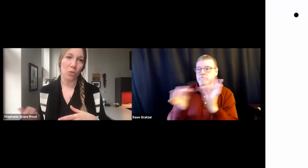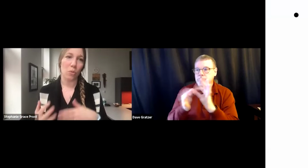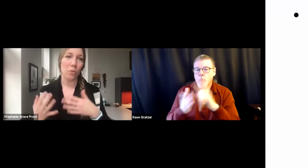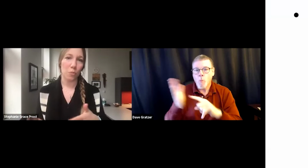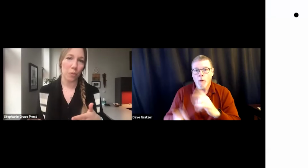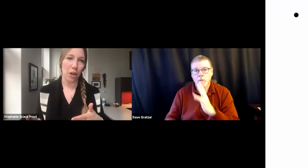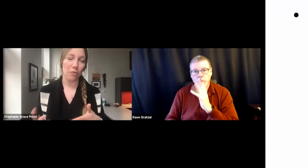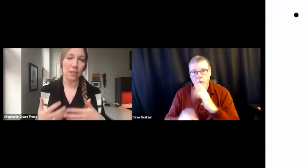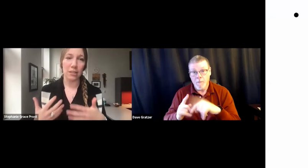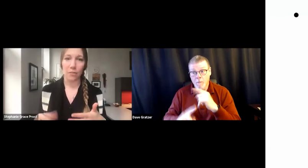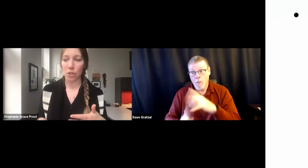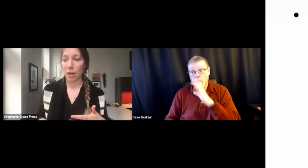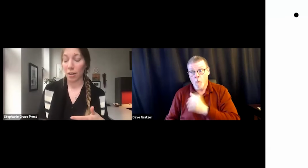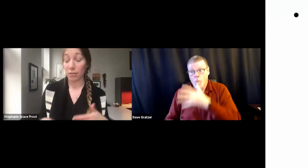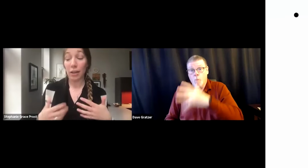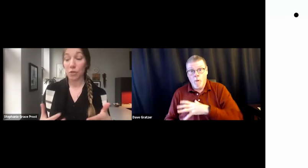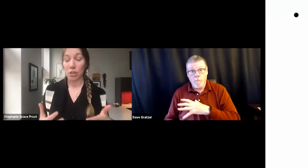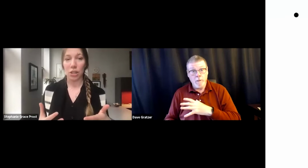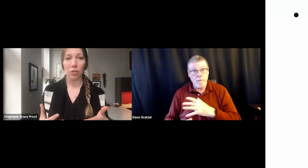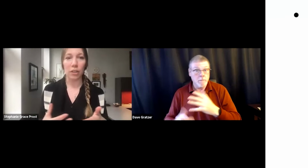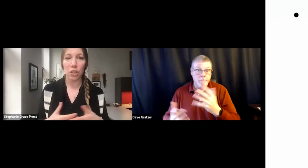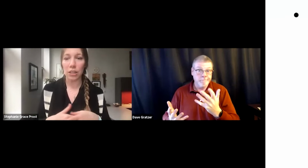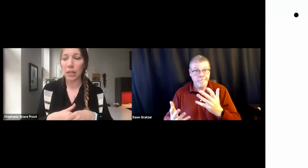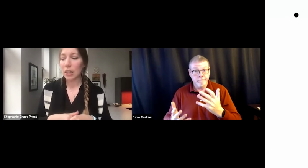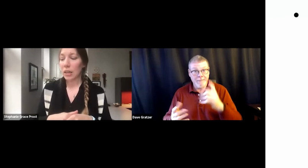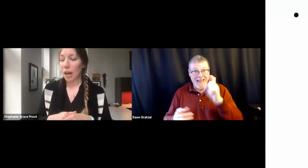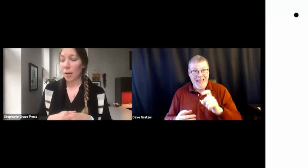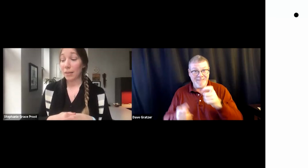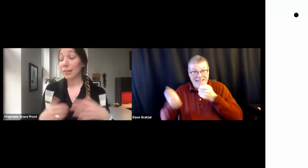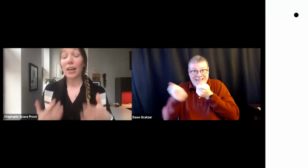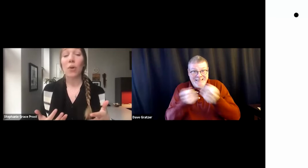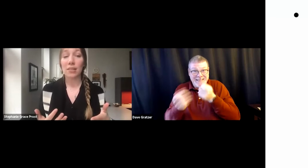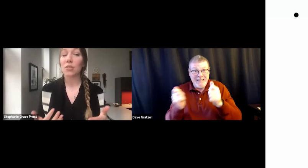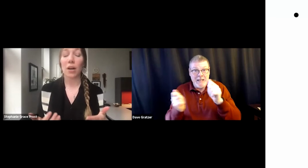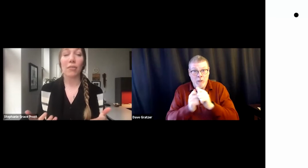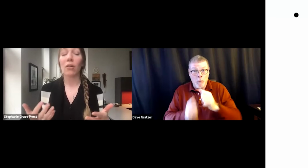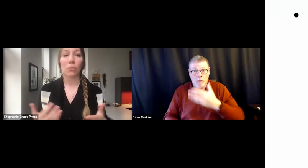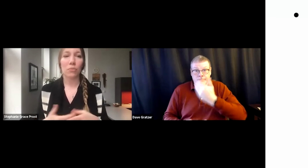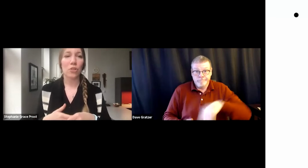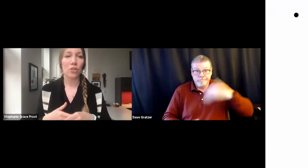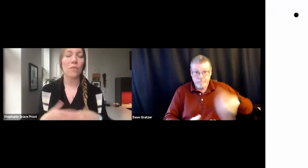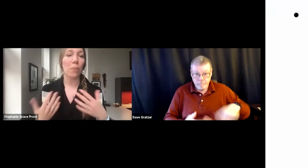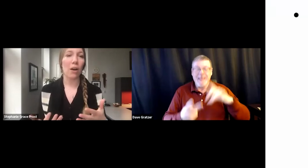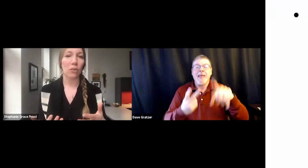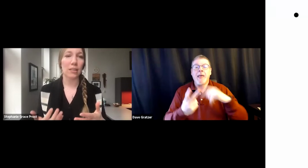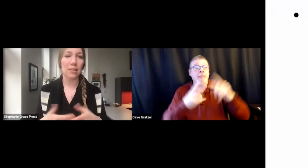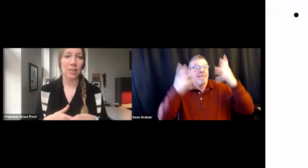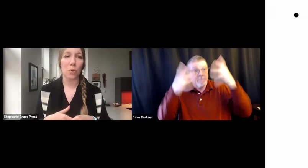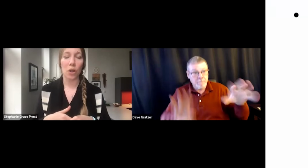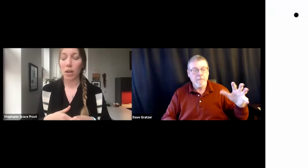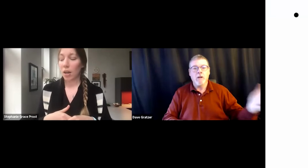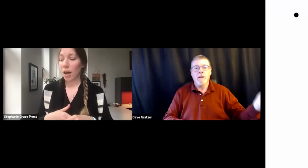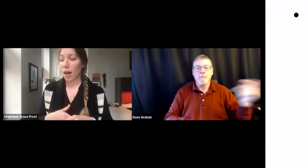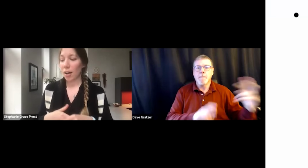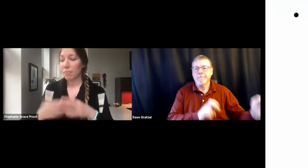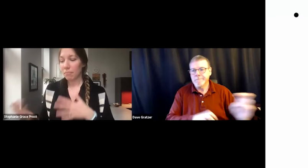this older woman was preparing for this life-changing intervention. And then likewise, the drive home, she just felt powerless to